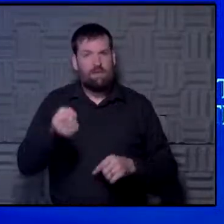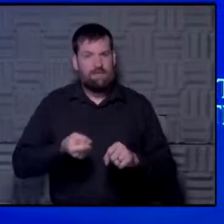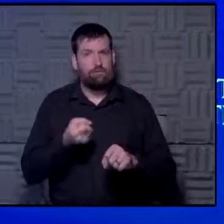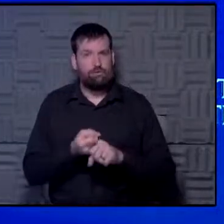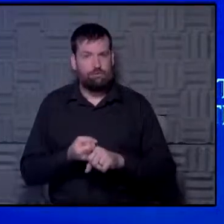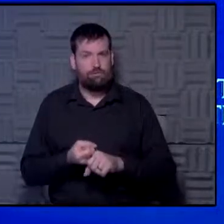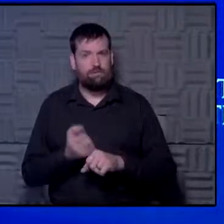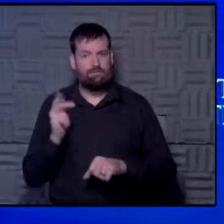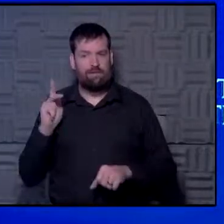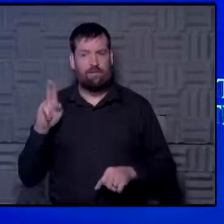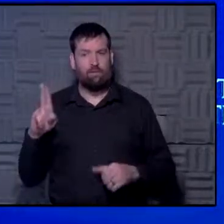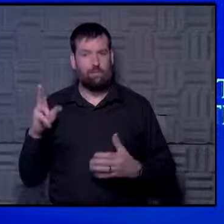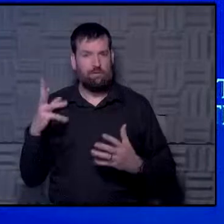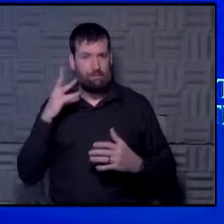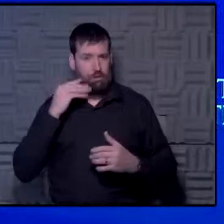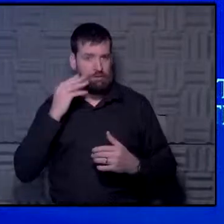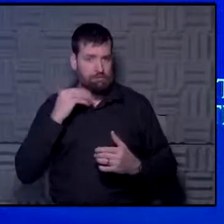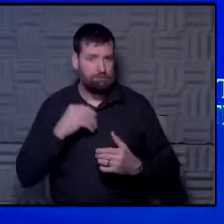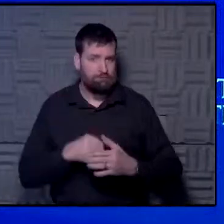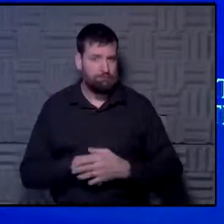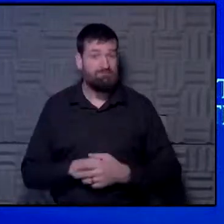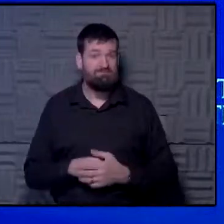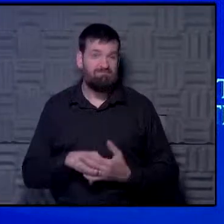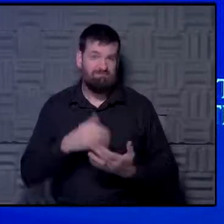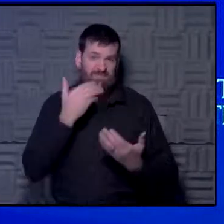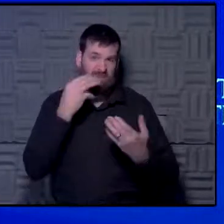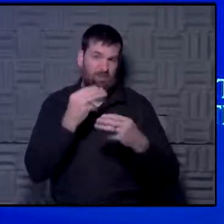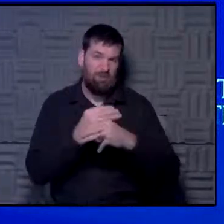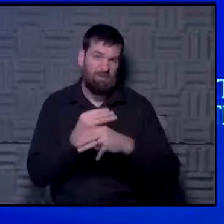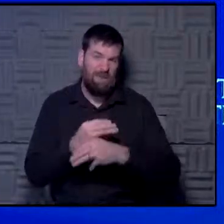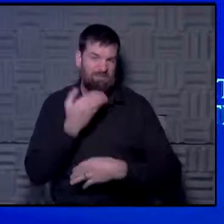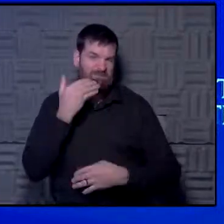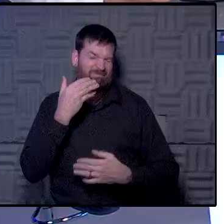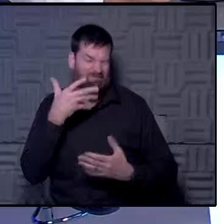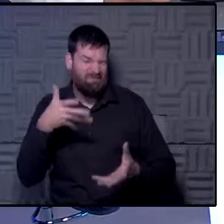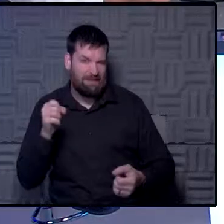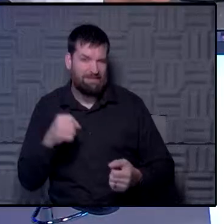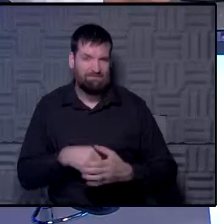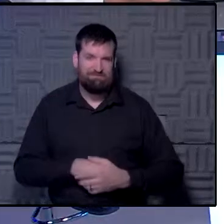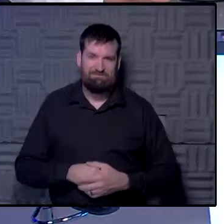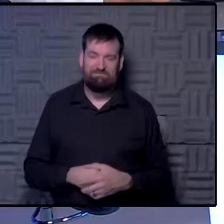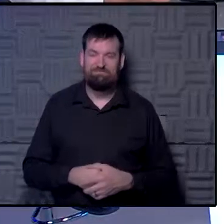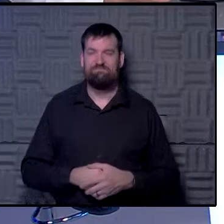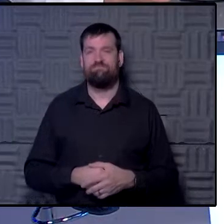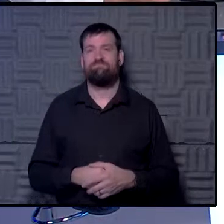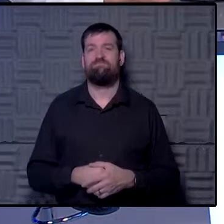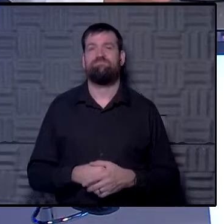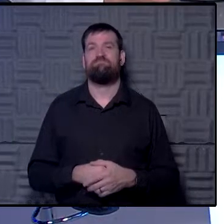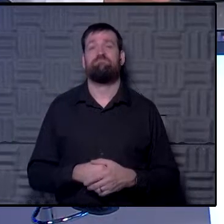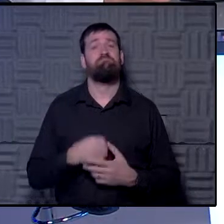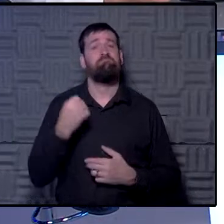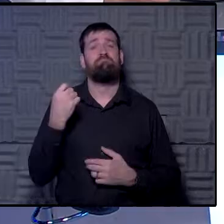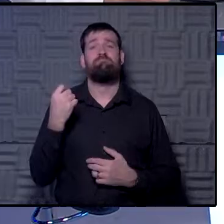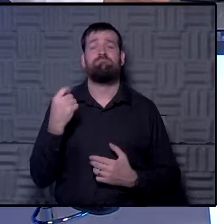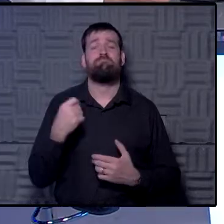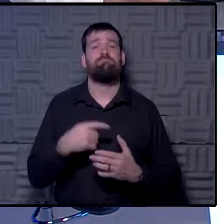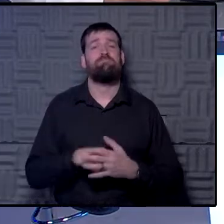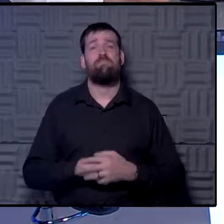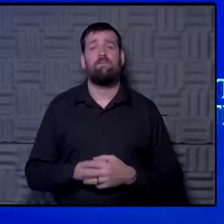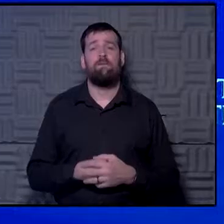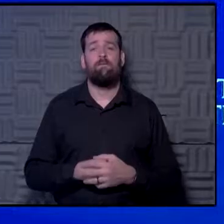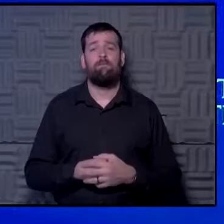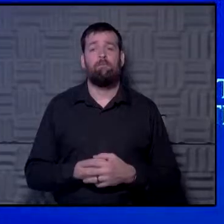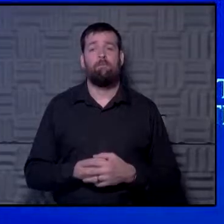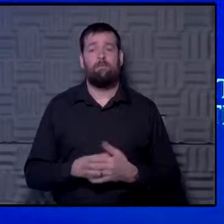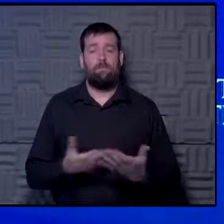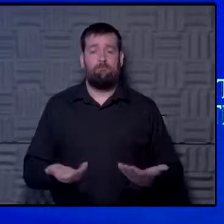of being at KU. Pretty good math, pretty fast. You know, here's the deal. In